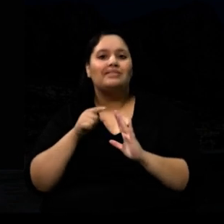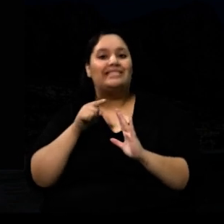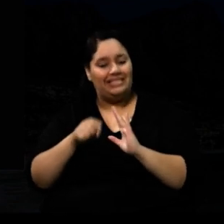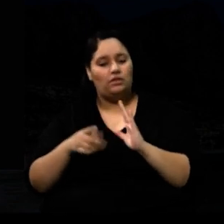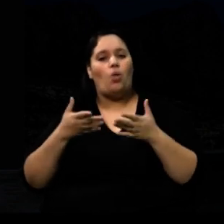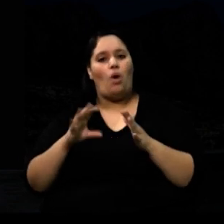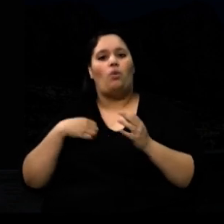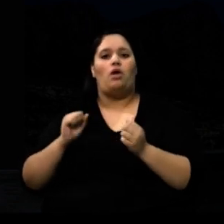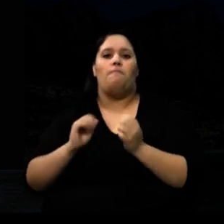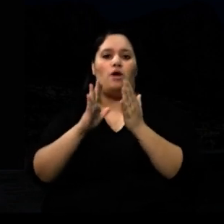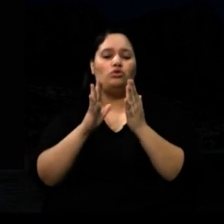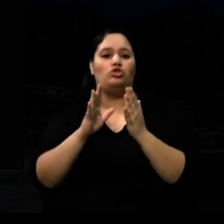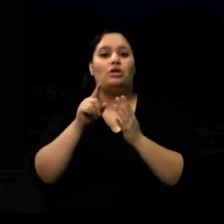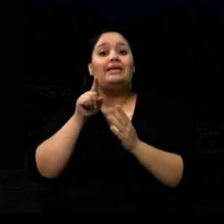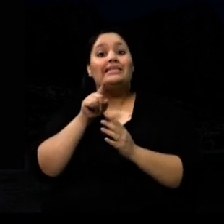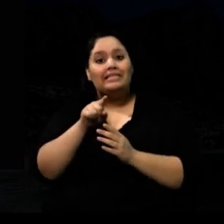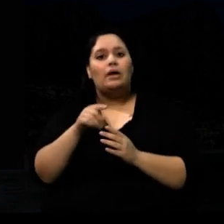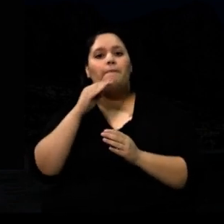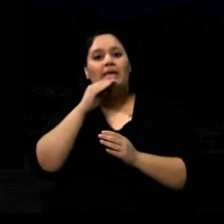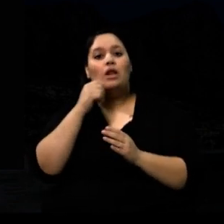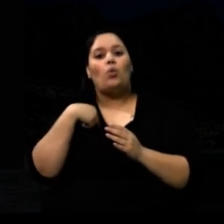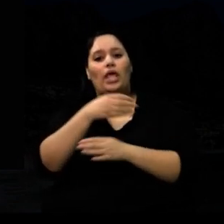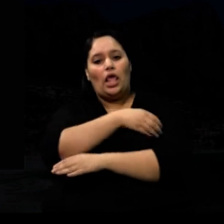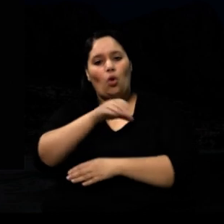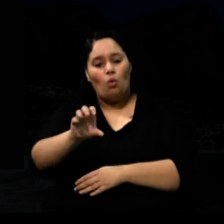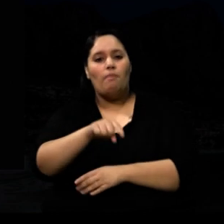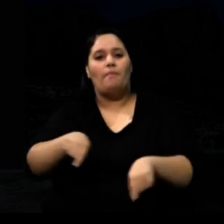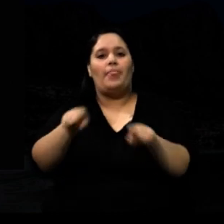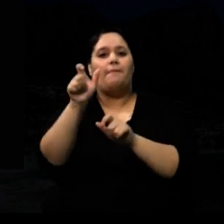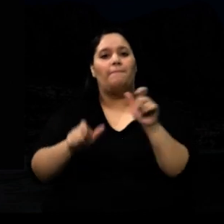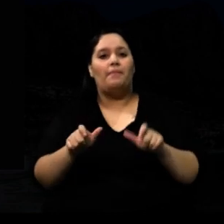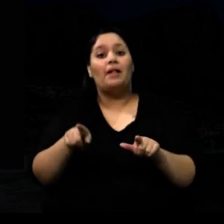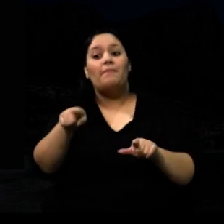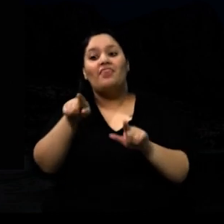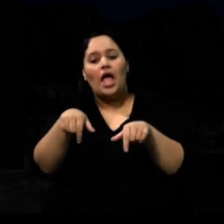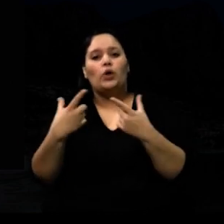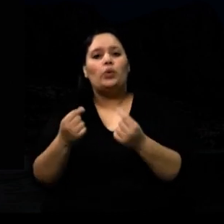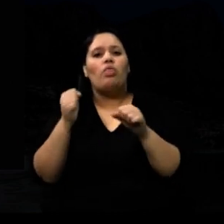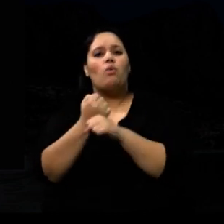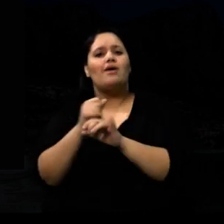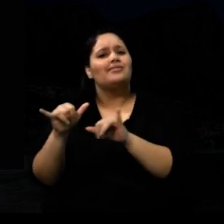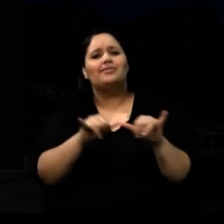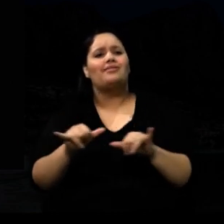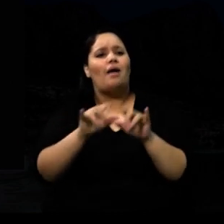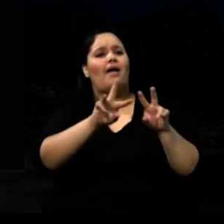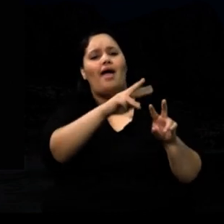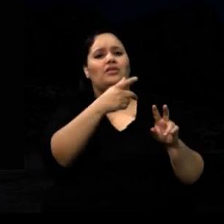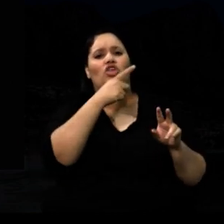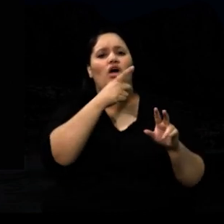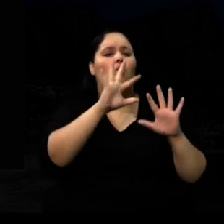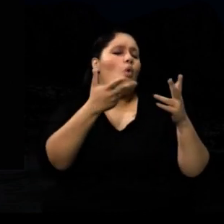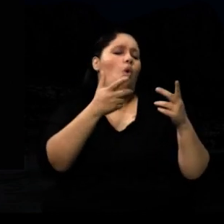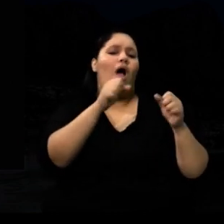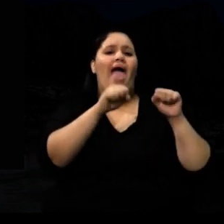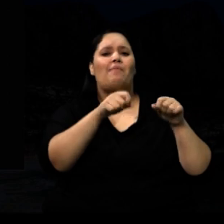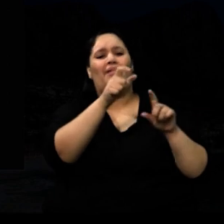Extensively for that, because we then equip those people to perform the same functions as an able person. So what we currently are doing